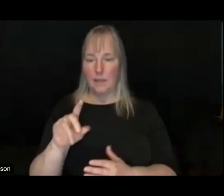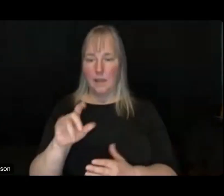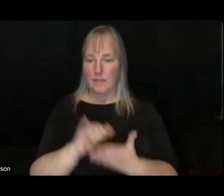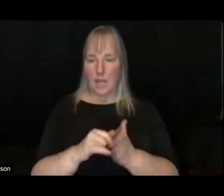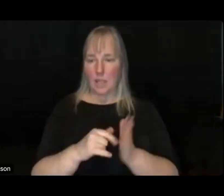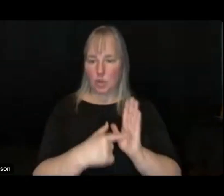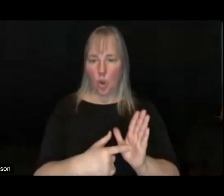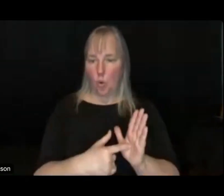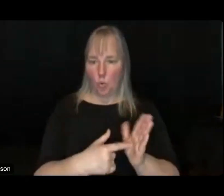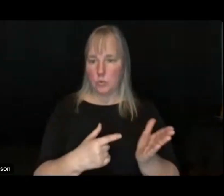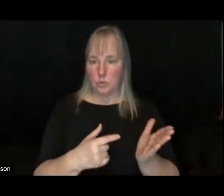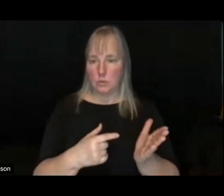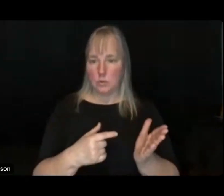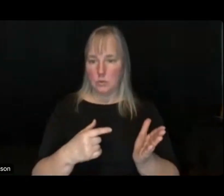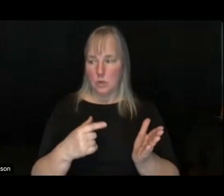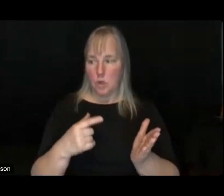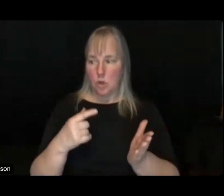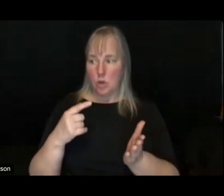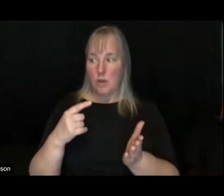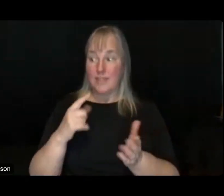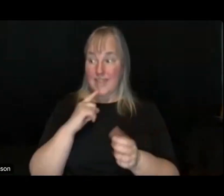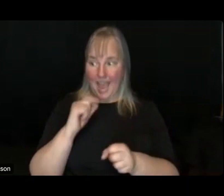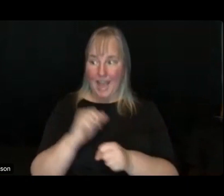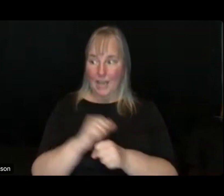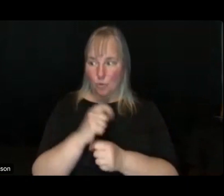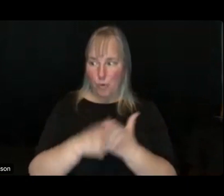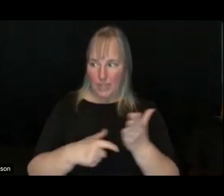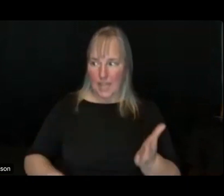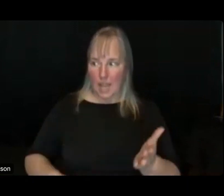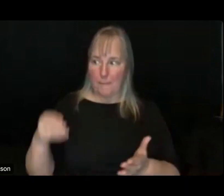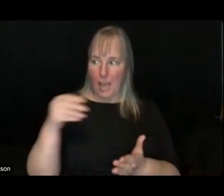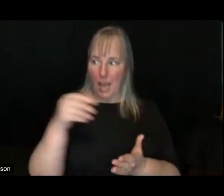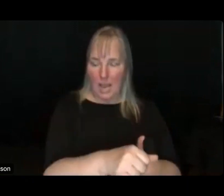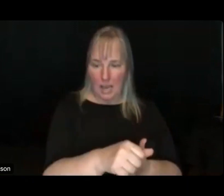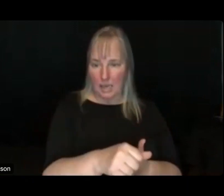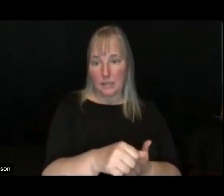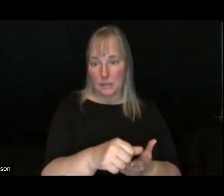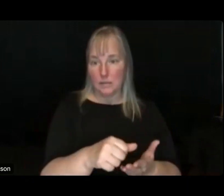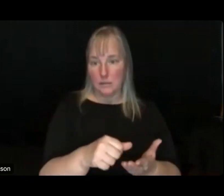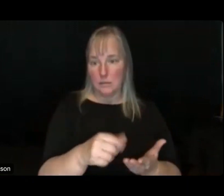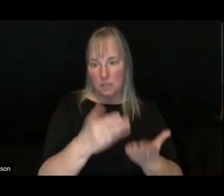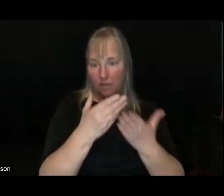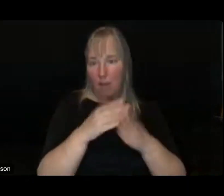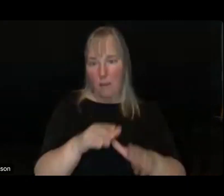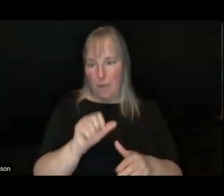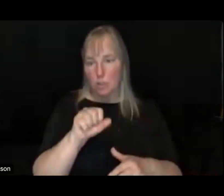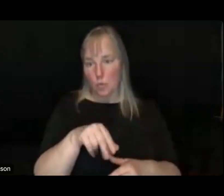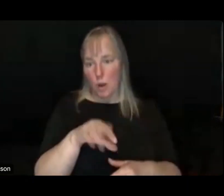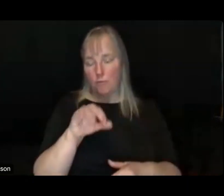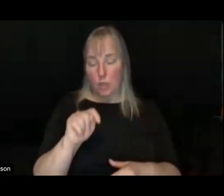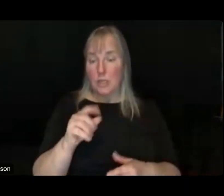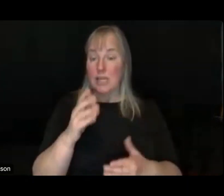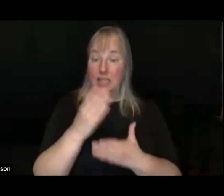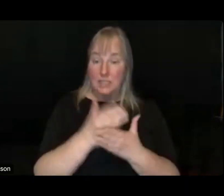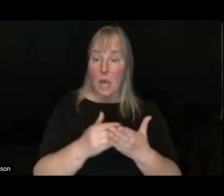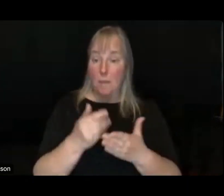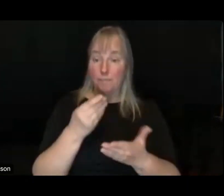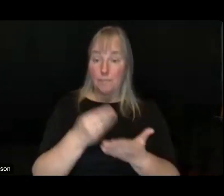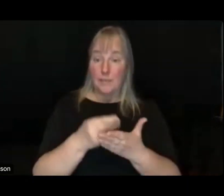what the price they paid. And so is there some inflation in there? Yeah, because it's right now, I think the one slide